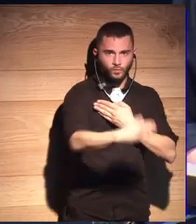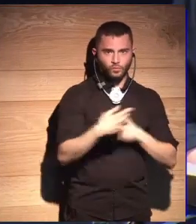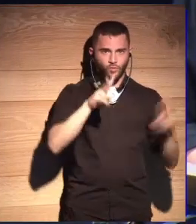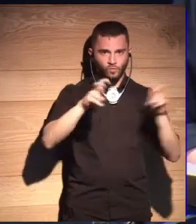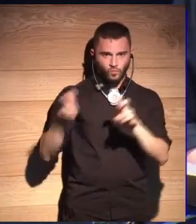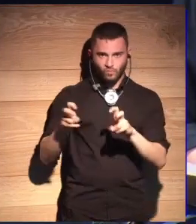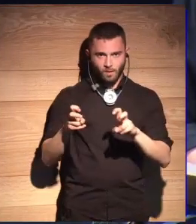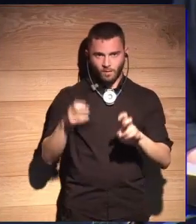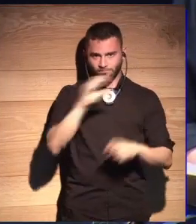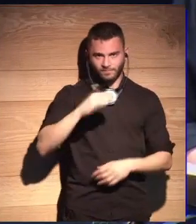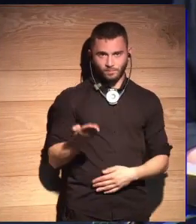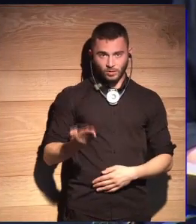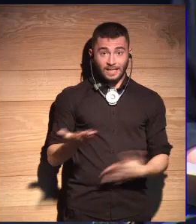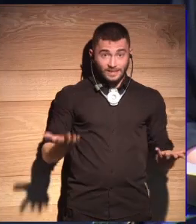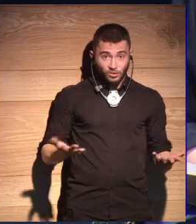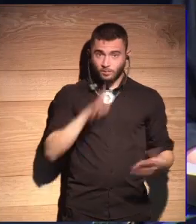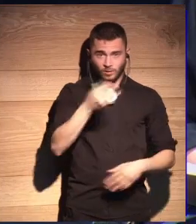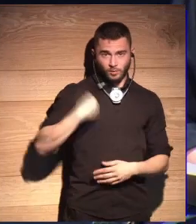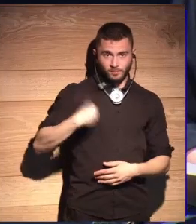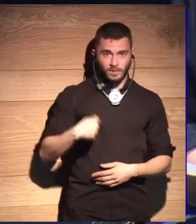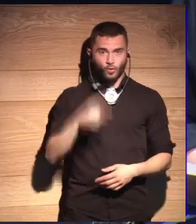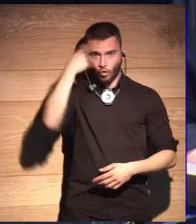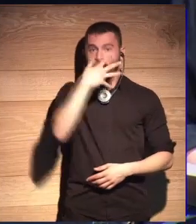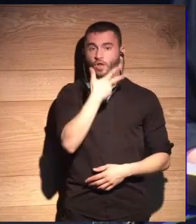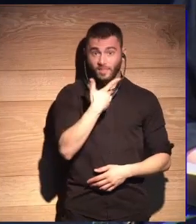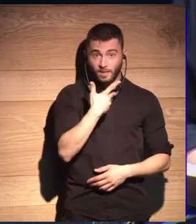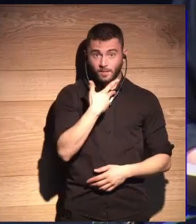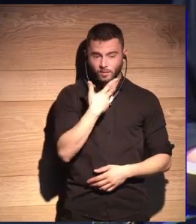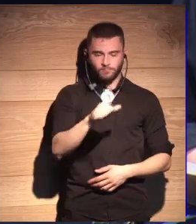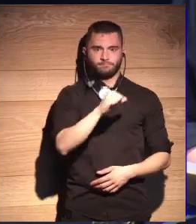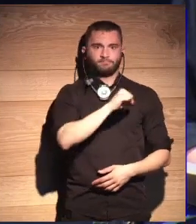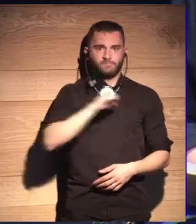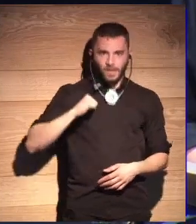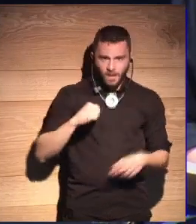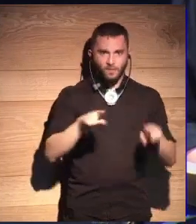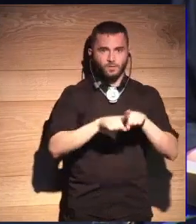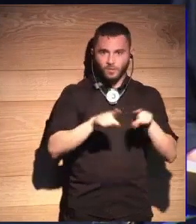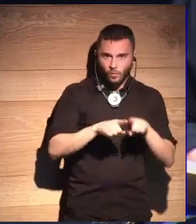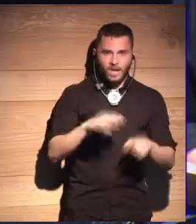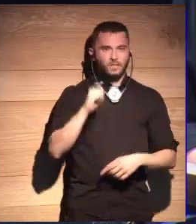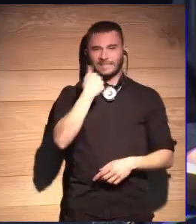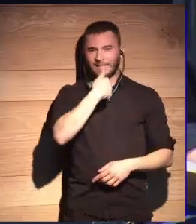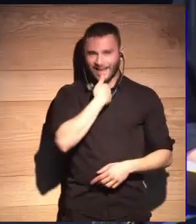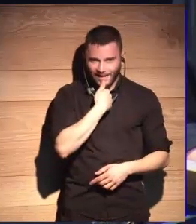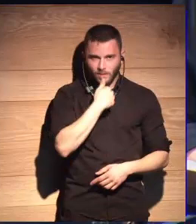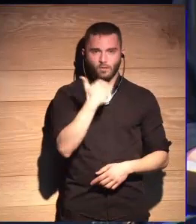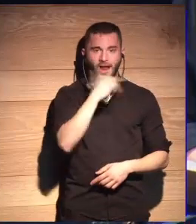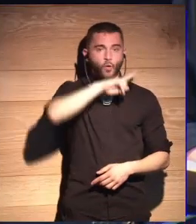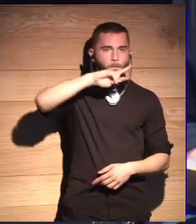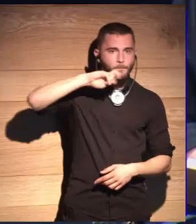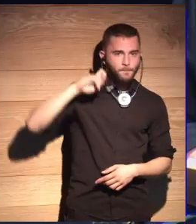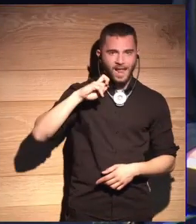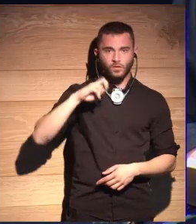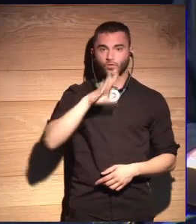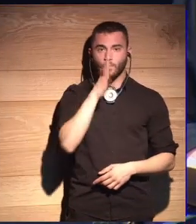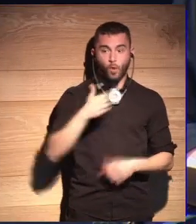same reason, knowledge becomes treated more and more as a private asset, something to be kept secret, something that is valuable because my rivals don't